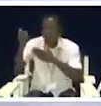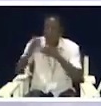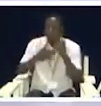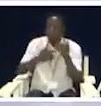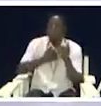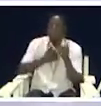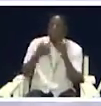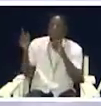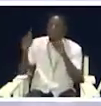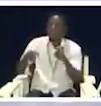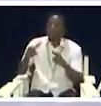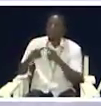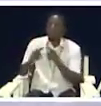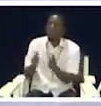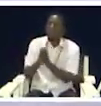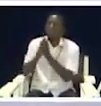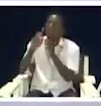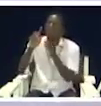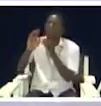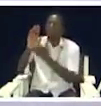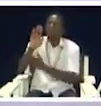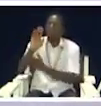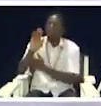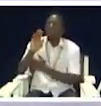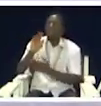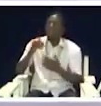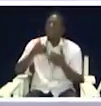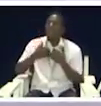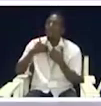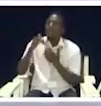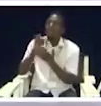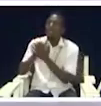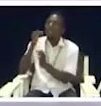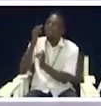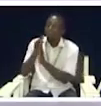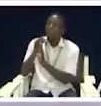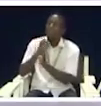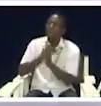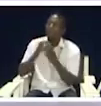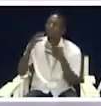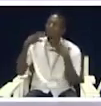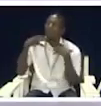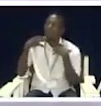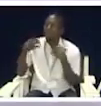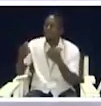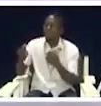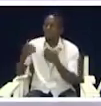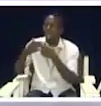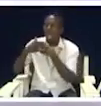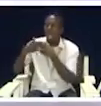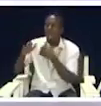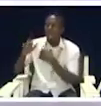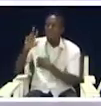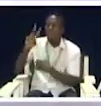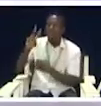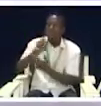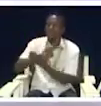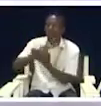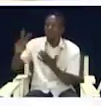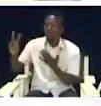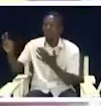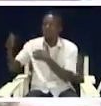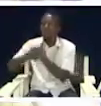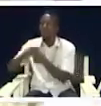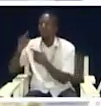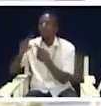ask God, believing, having that faith, that I will receive my healing. After 2 weeks, I was still here. I went back to Abuja.